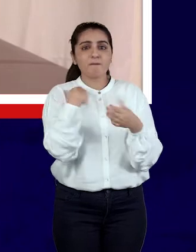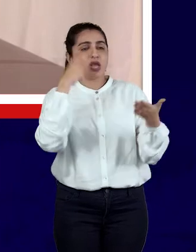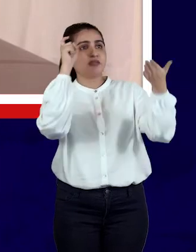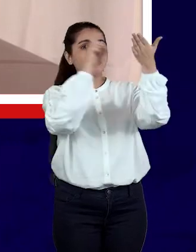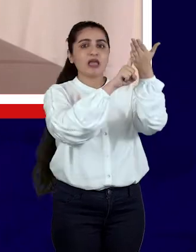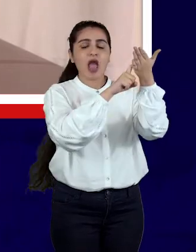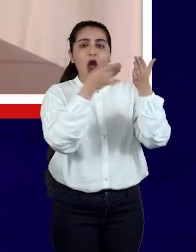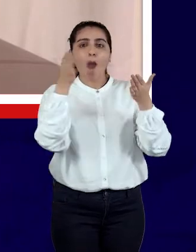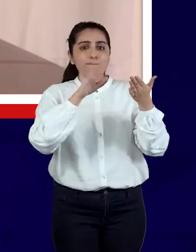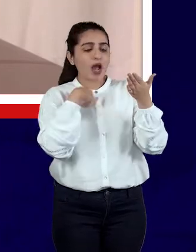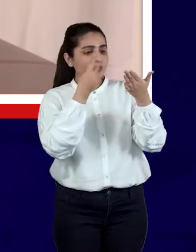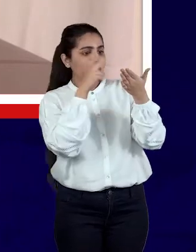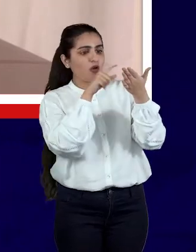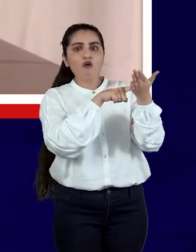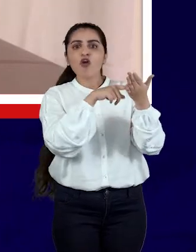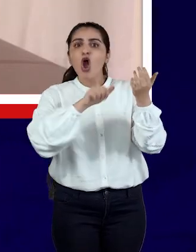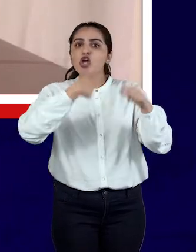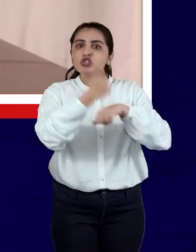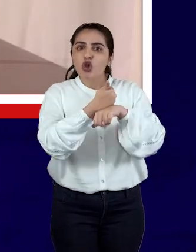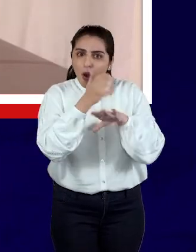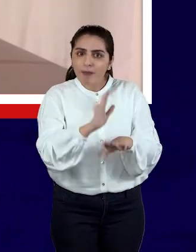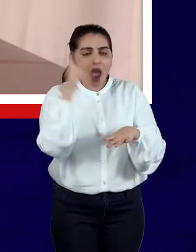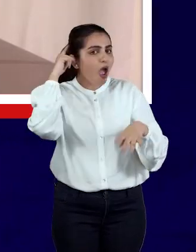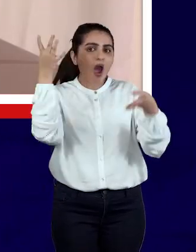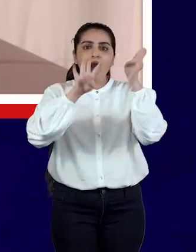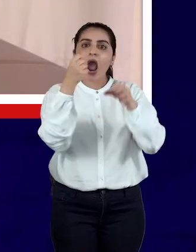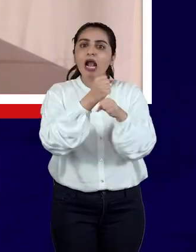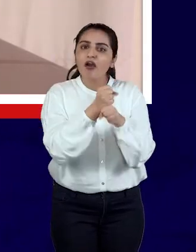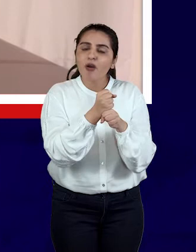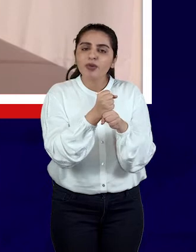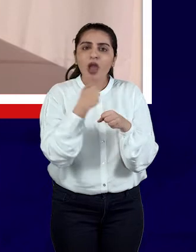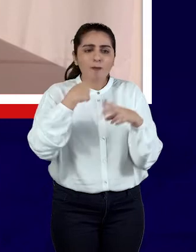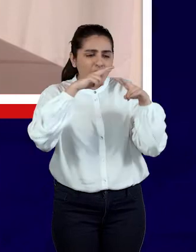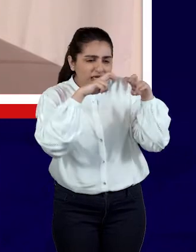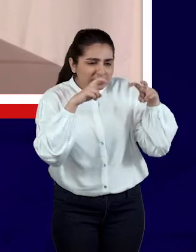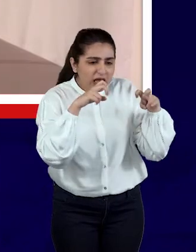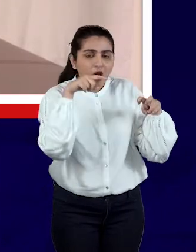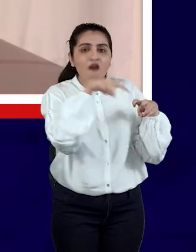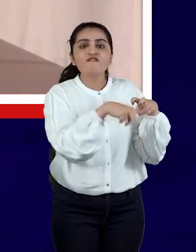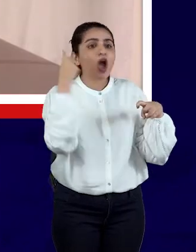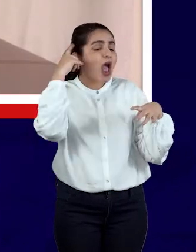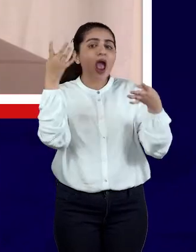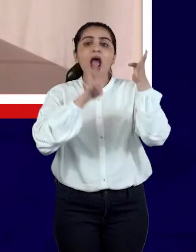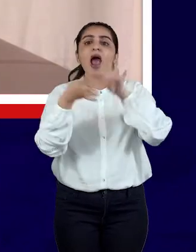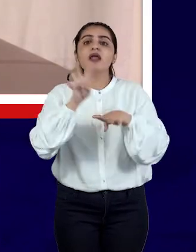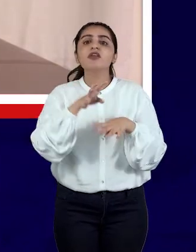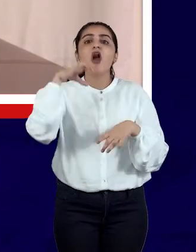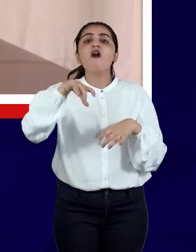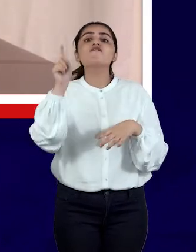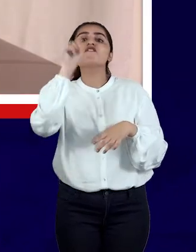website, and lo and behold, there's a job posting for a hairdresser. And as I look deeper, it's for a